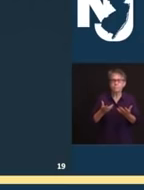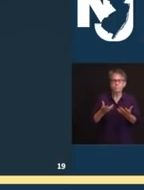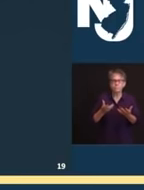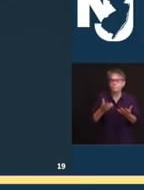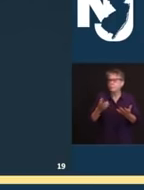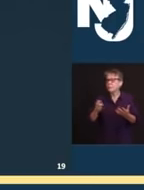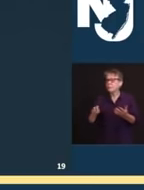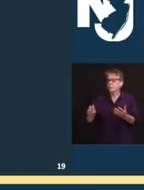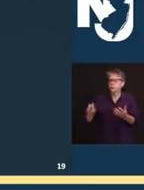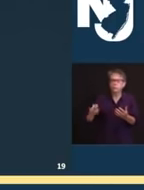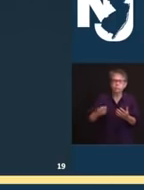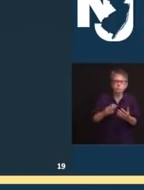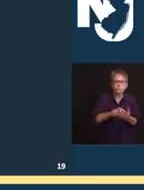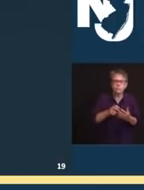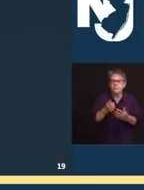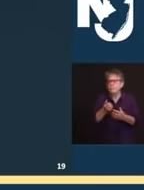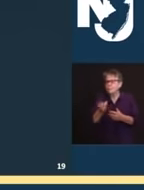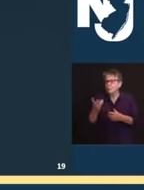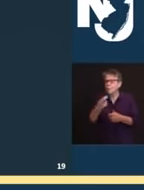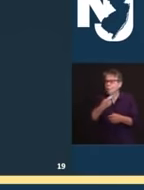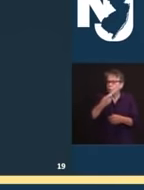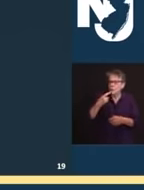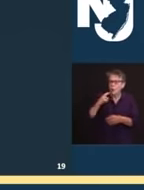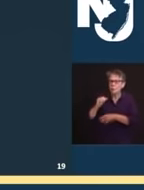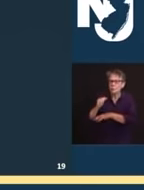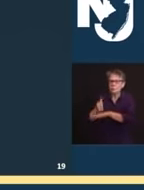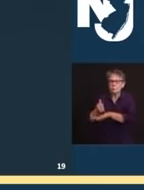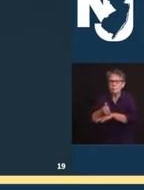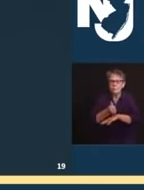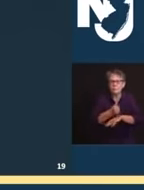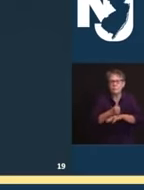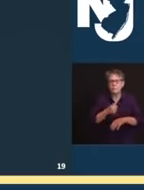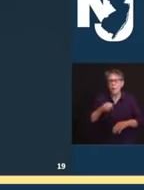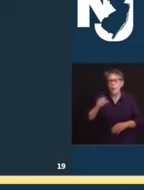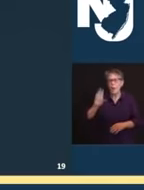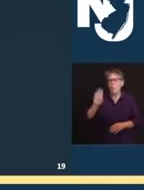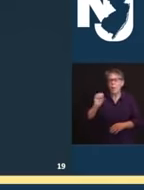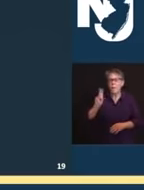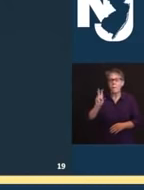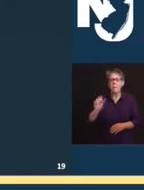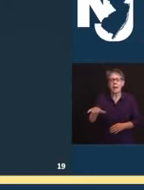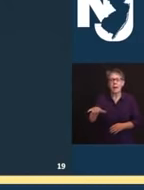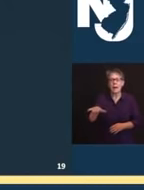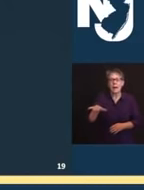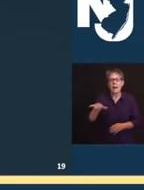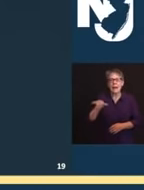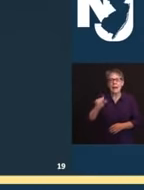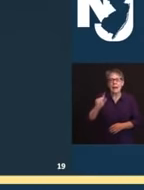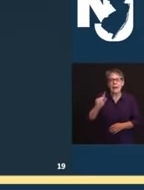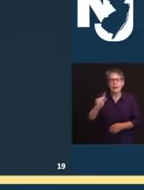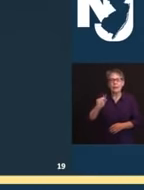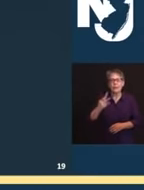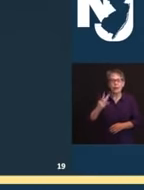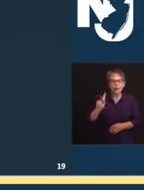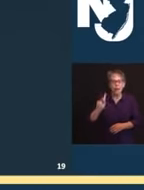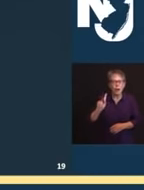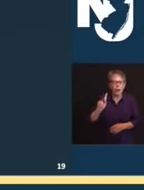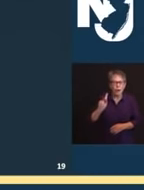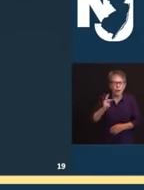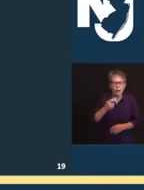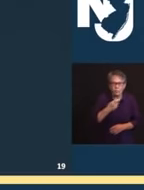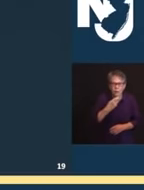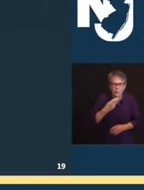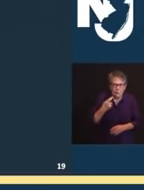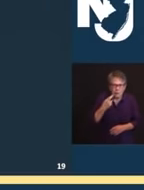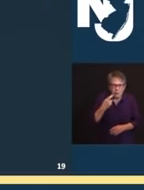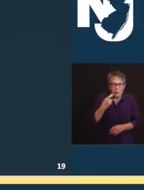Woodbridge, which he founded in 1988. The restaurants became an extension of what he loved most about teaching, interacting with others,